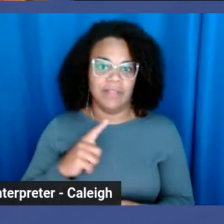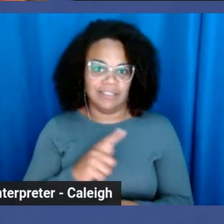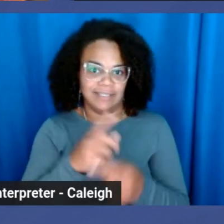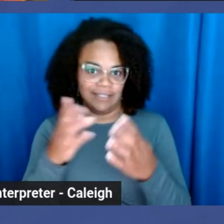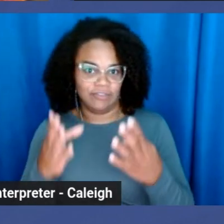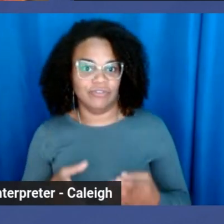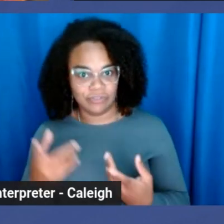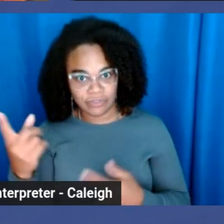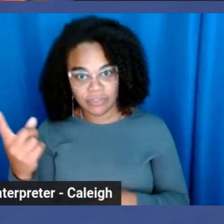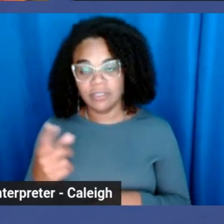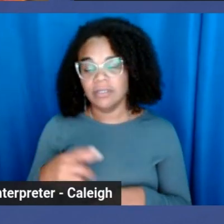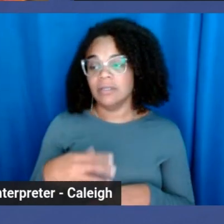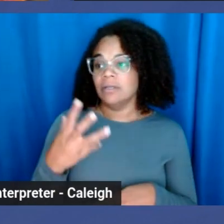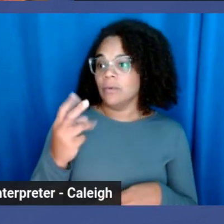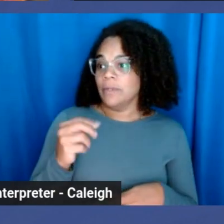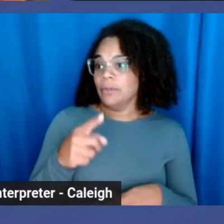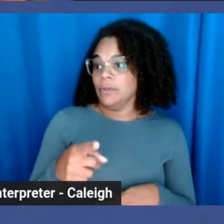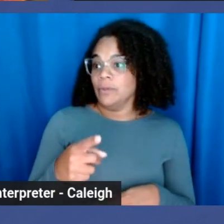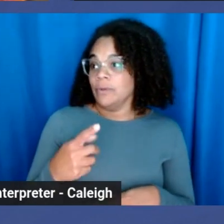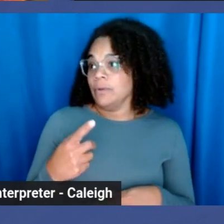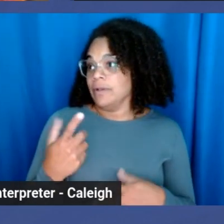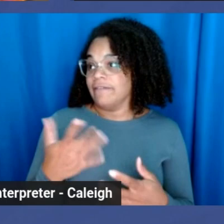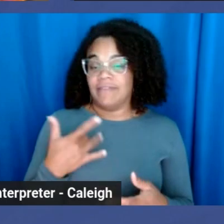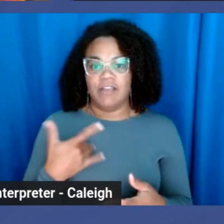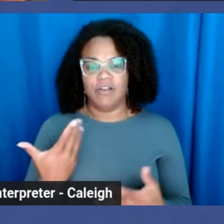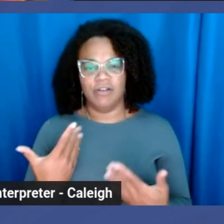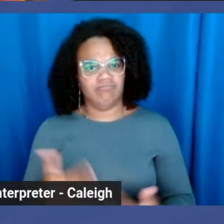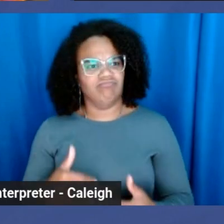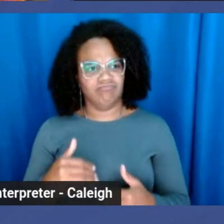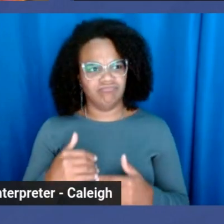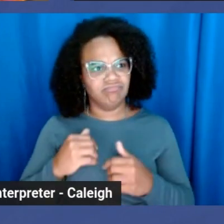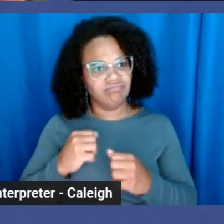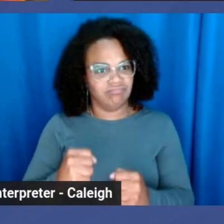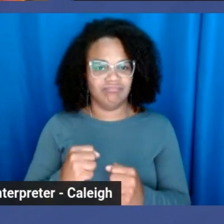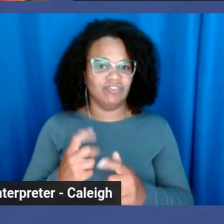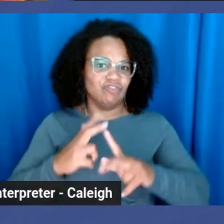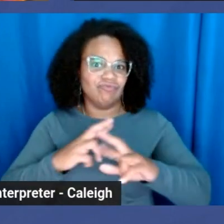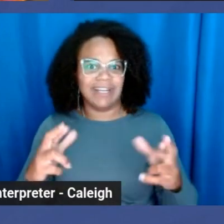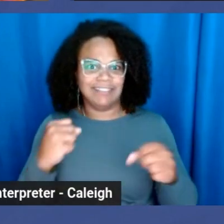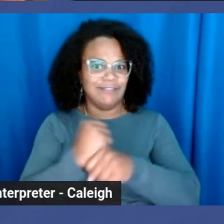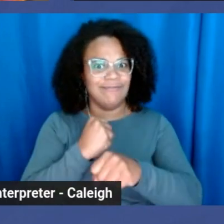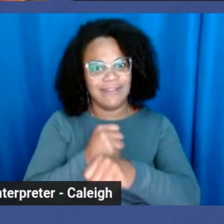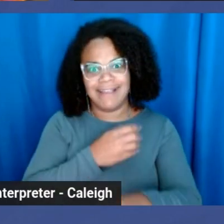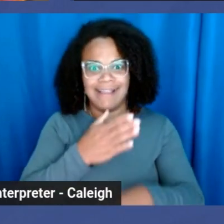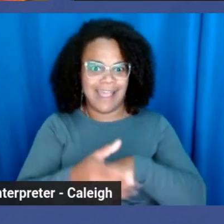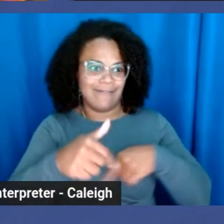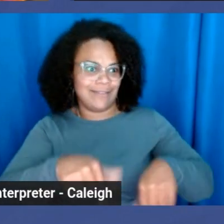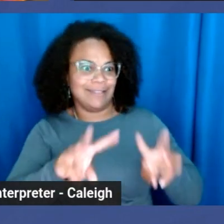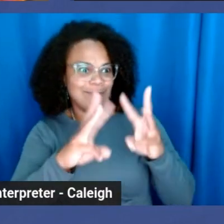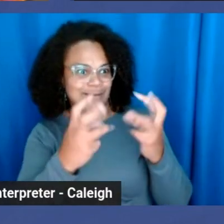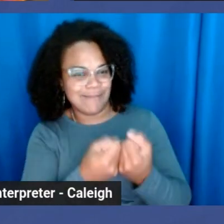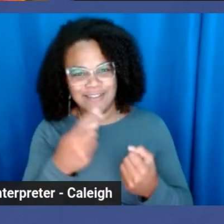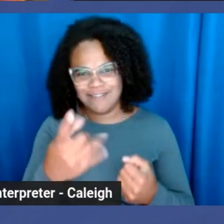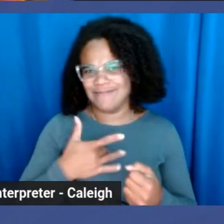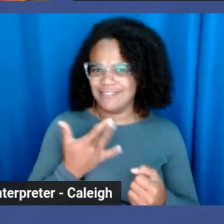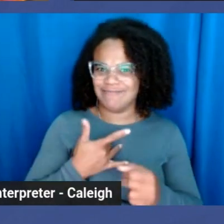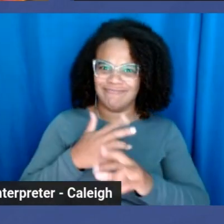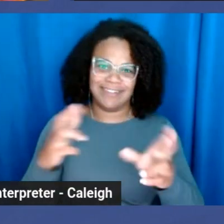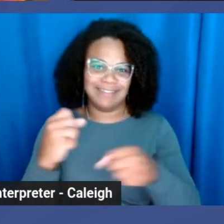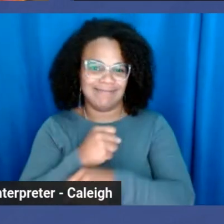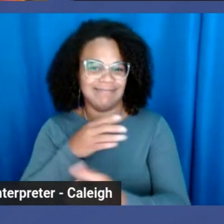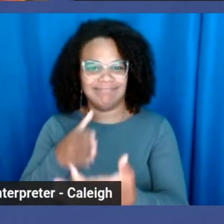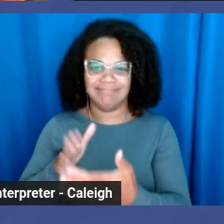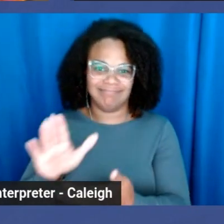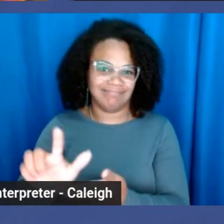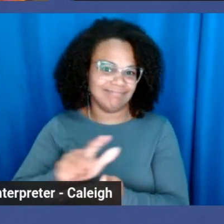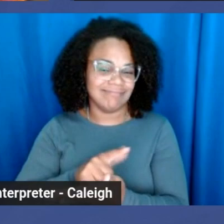particularly when you're empowered after you get off this webinar to fight this legislation. You're going to print those fact checks out and